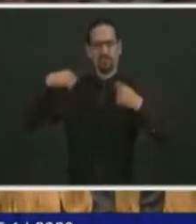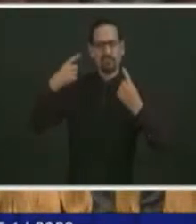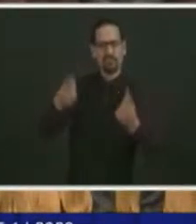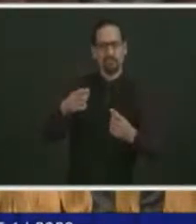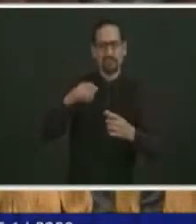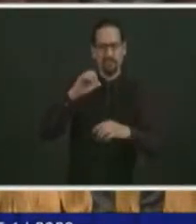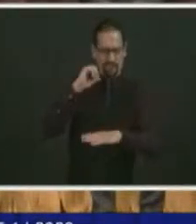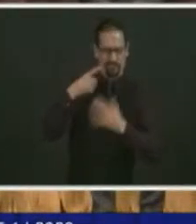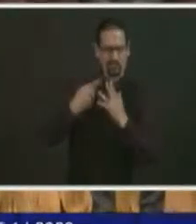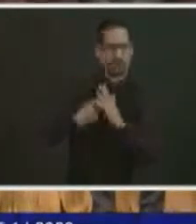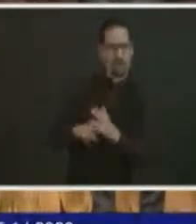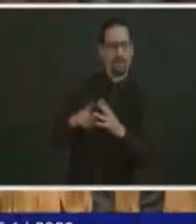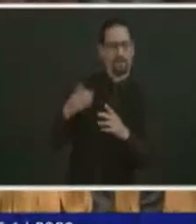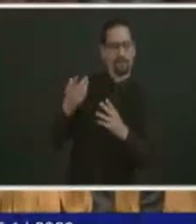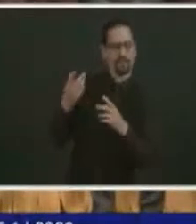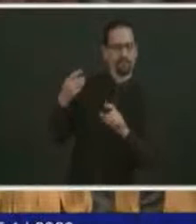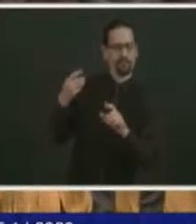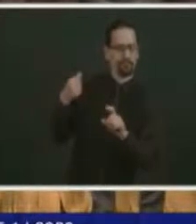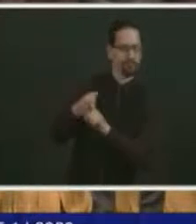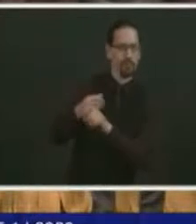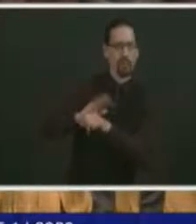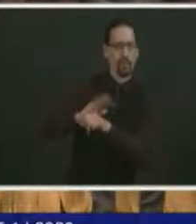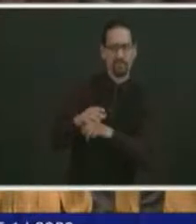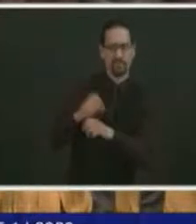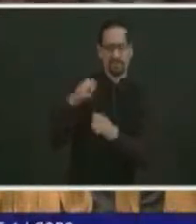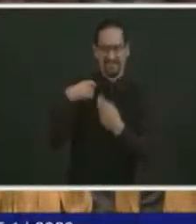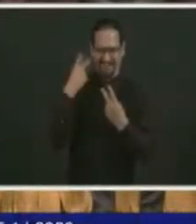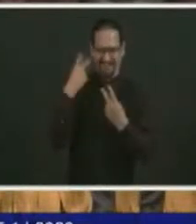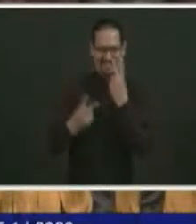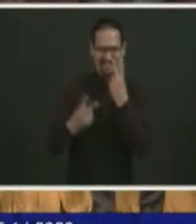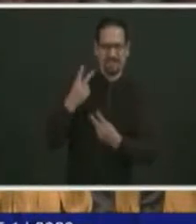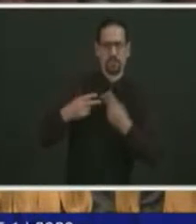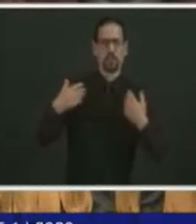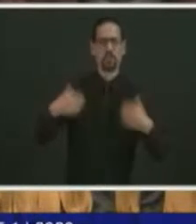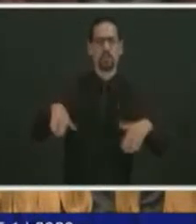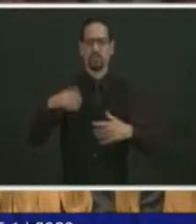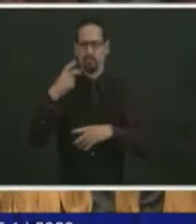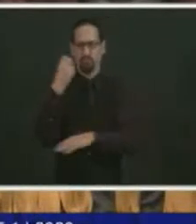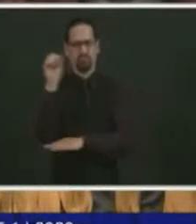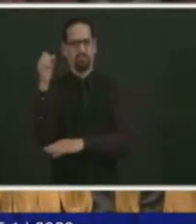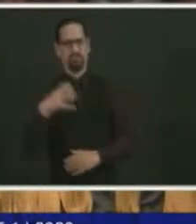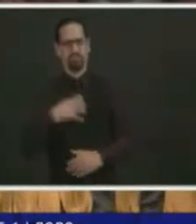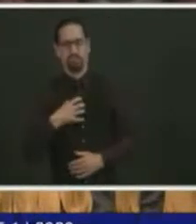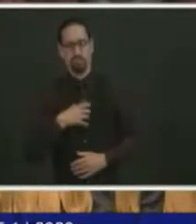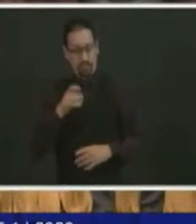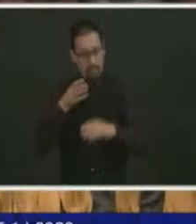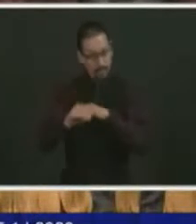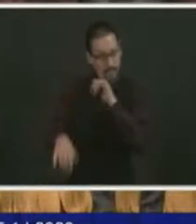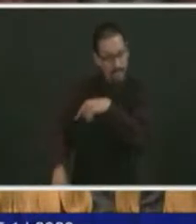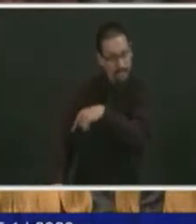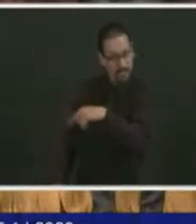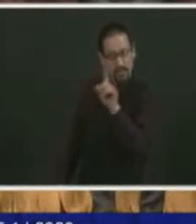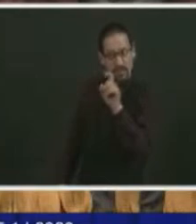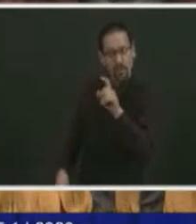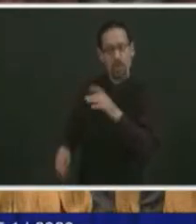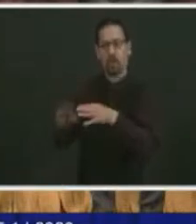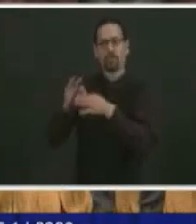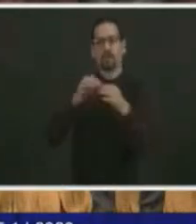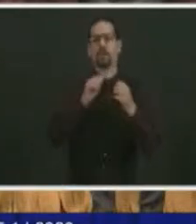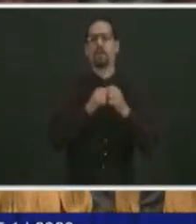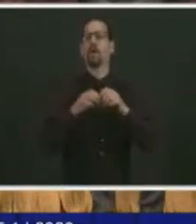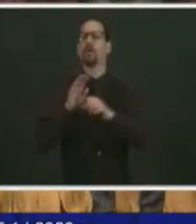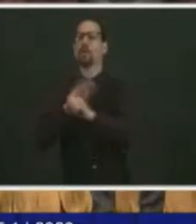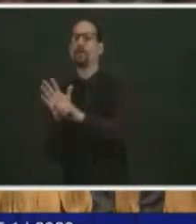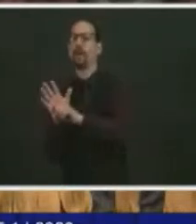are amongst the root causes of what we see with these demonstrations around the country? And is there a way to tie it all together, especially for folks